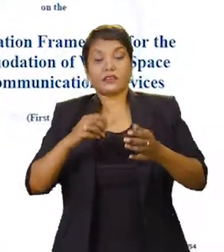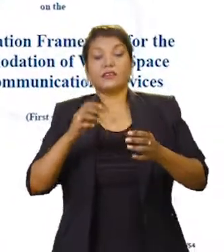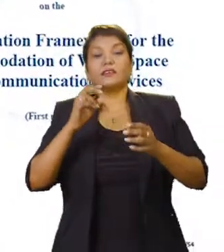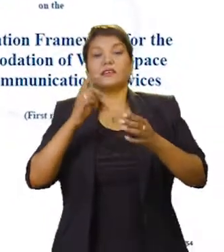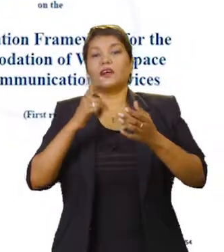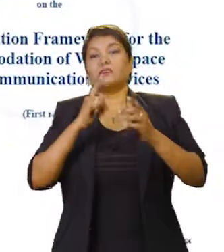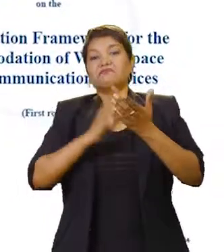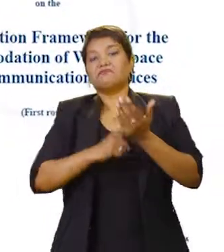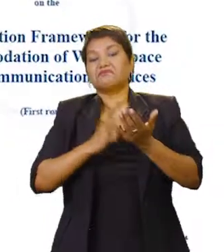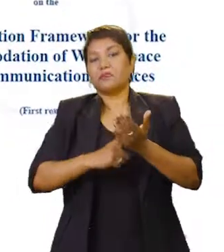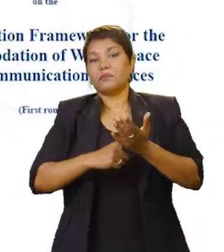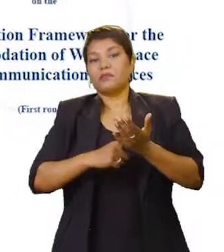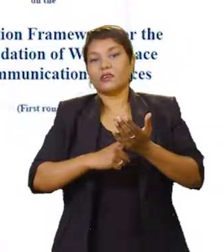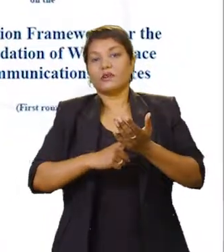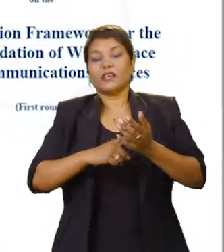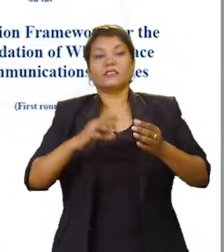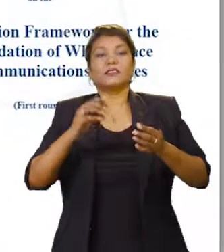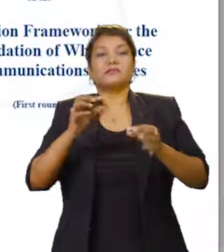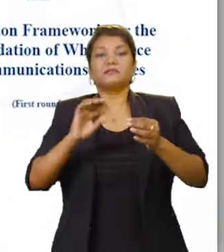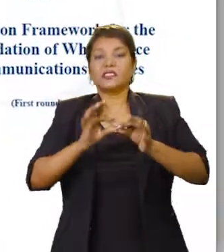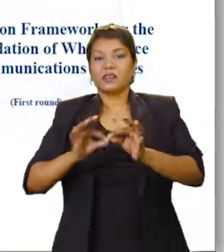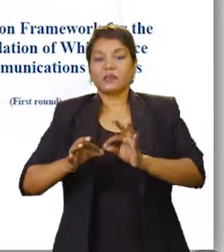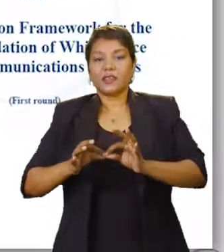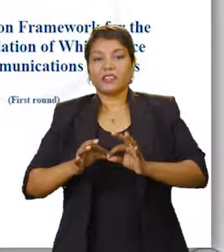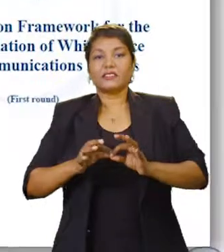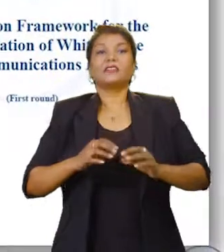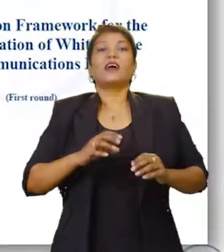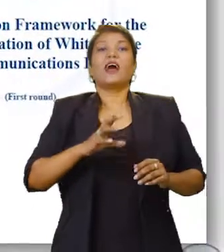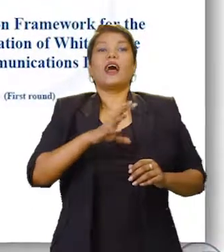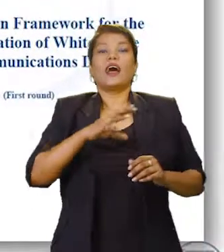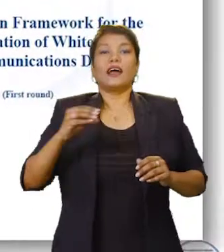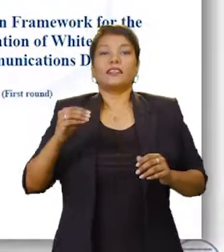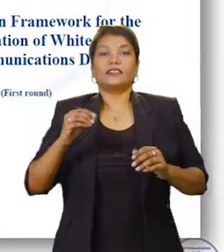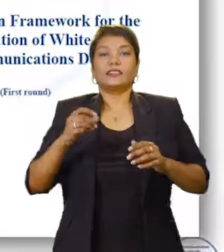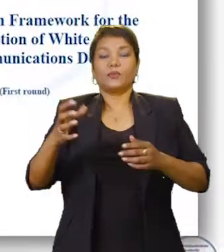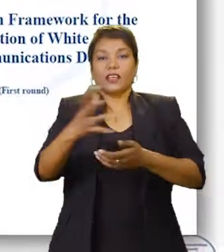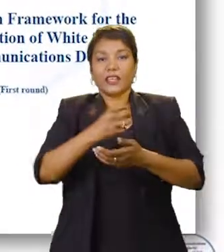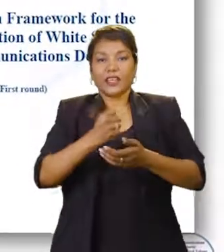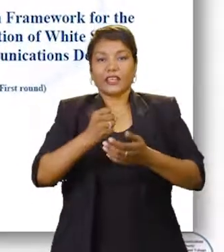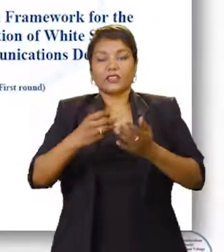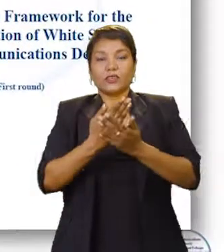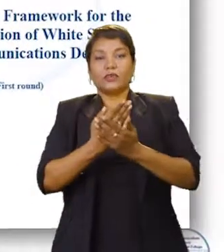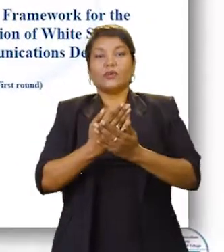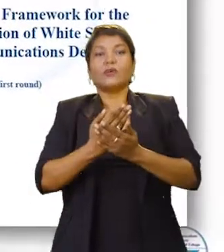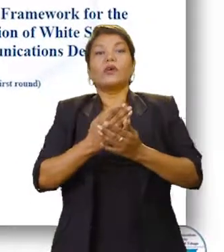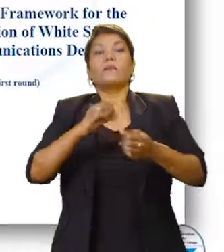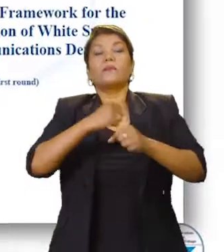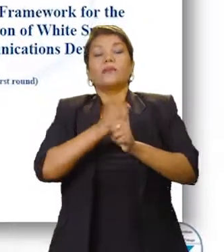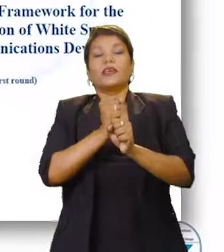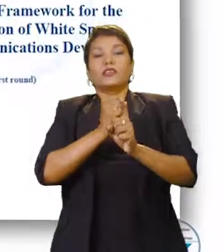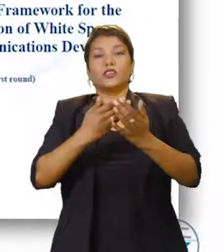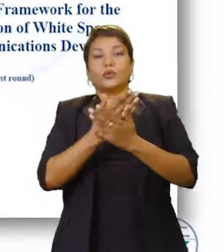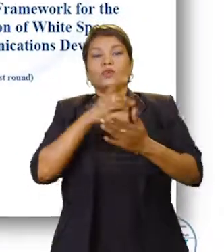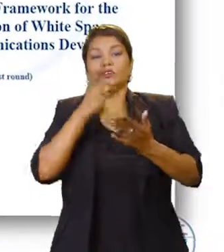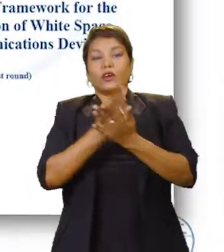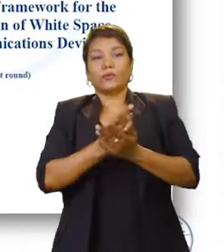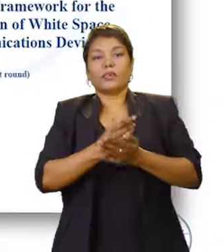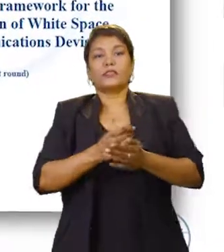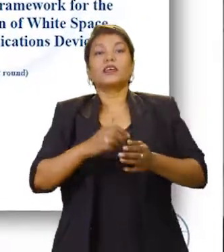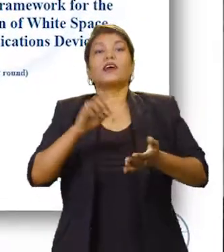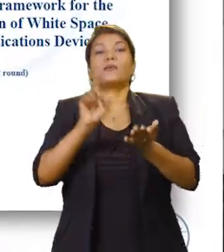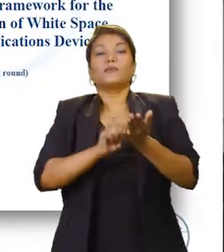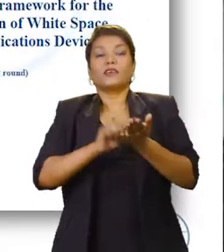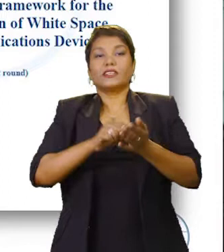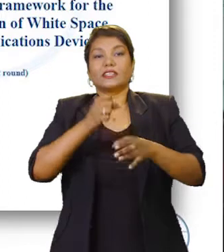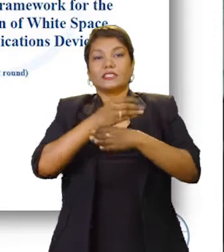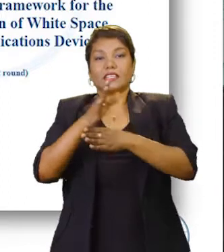round of consultation, it'll be revised further based on further comments, and then we'll move to approve and publish. And once it's published, those